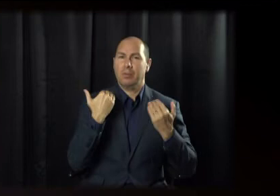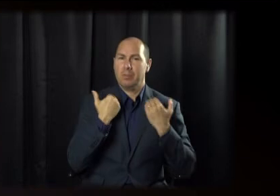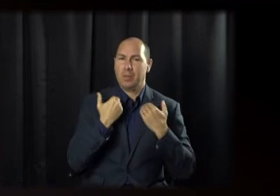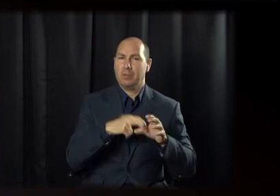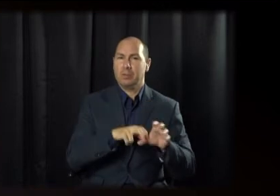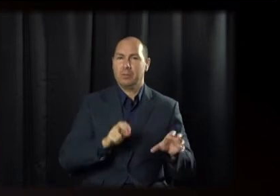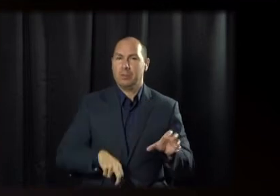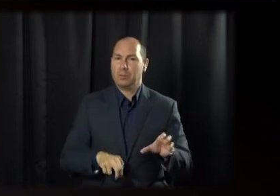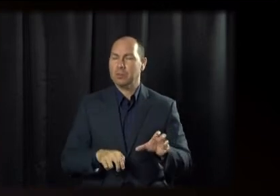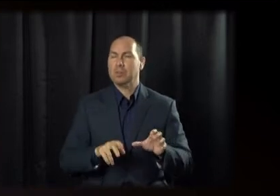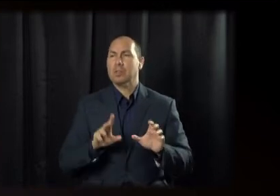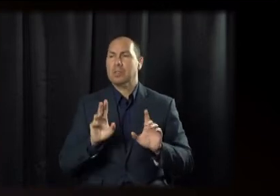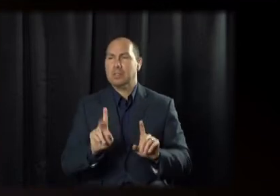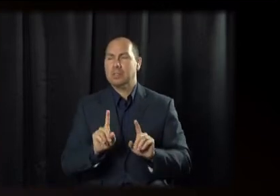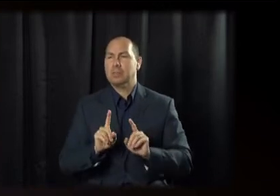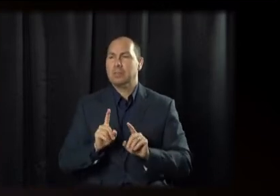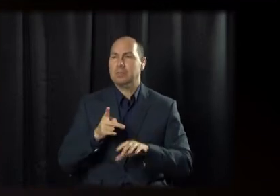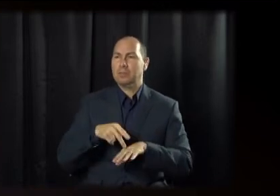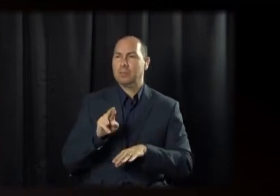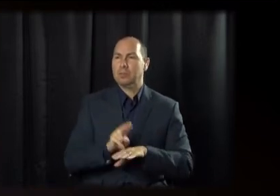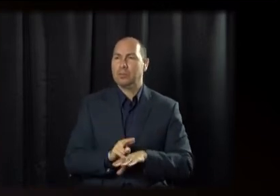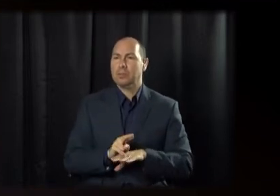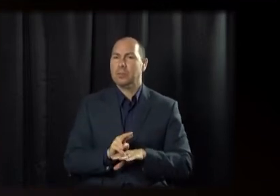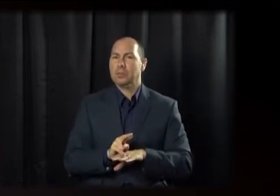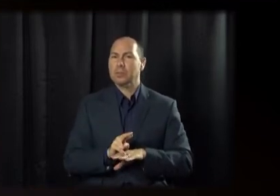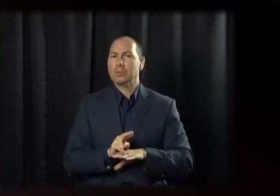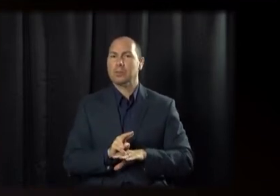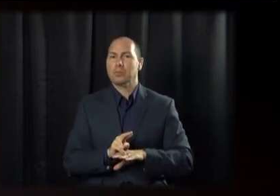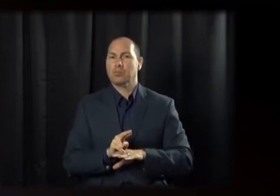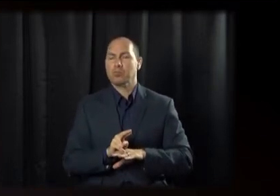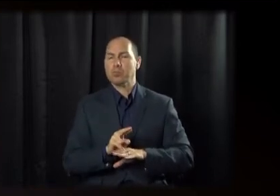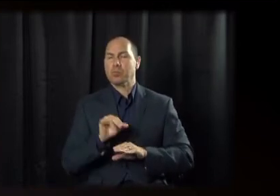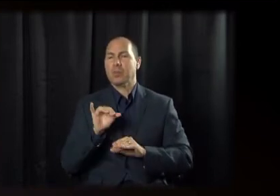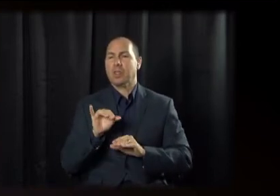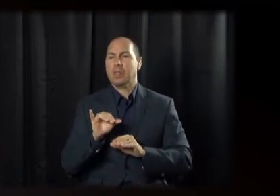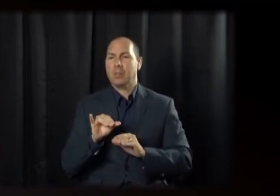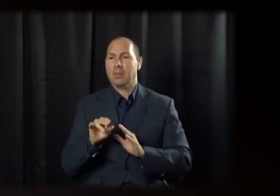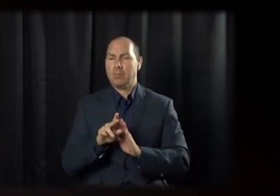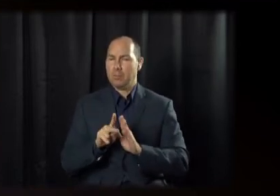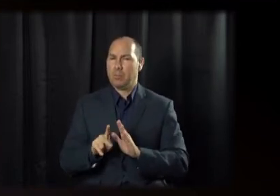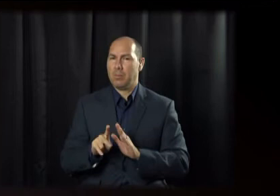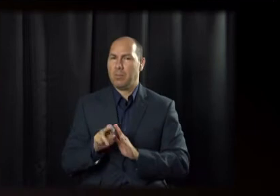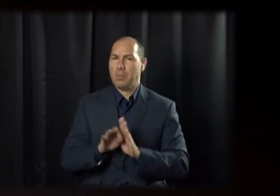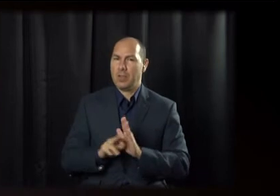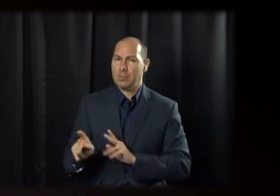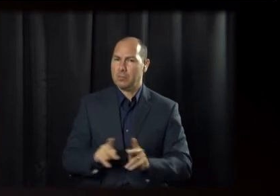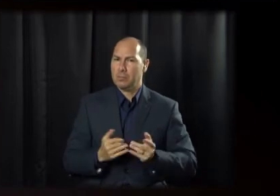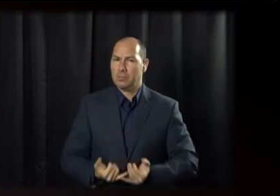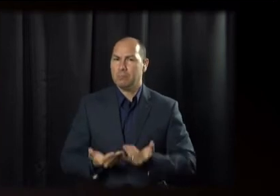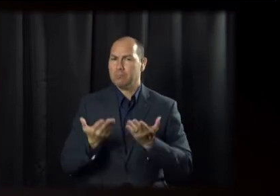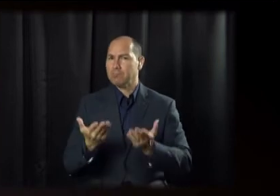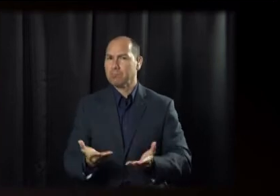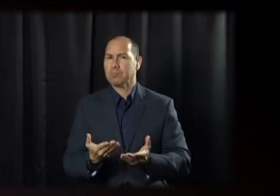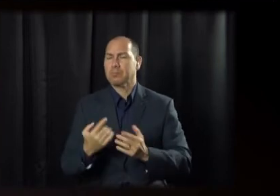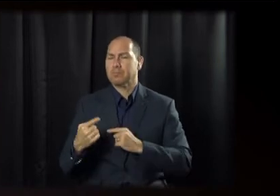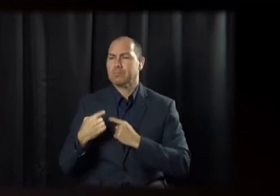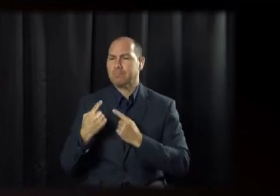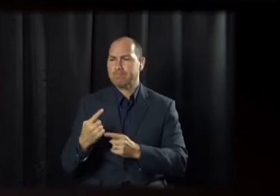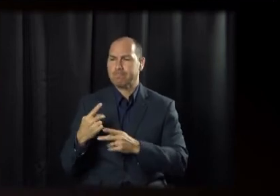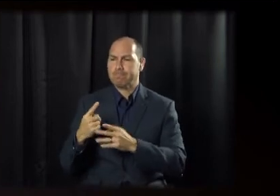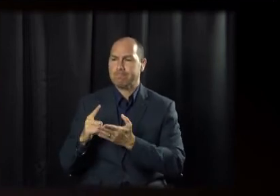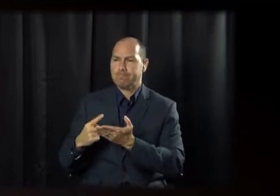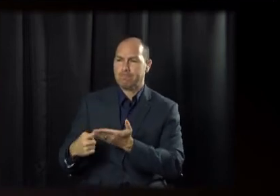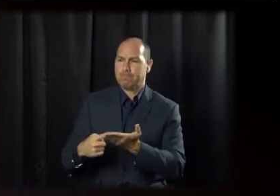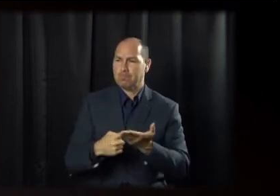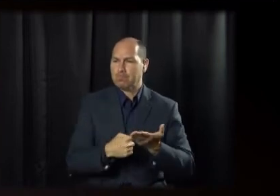is, in large part, the product of HTA's fiscal and operational constraints, which, without the implementation of the necessary